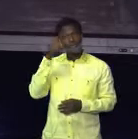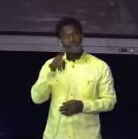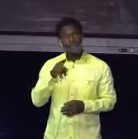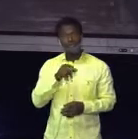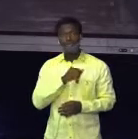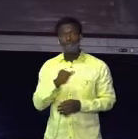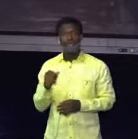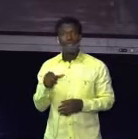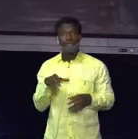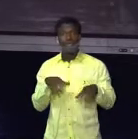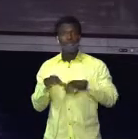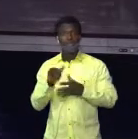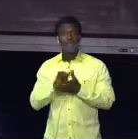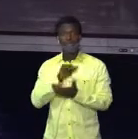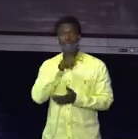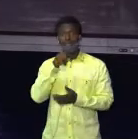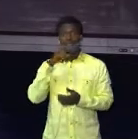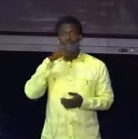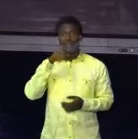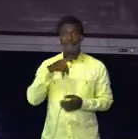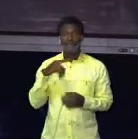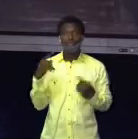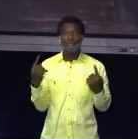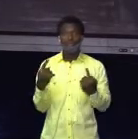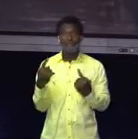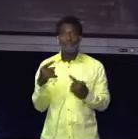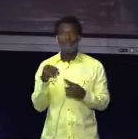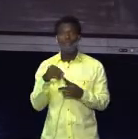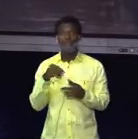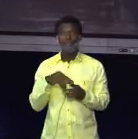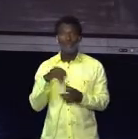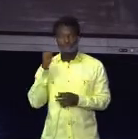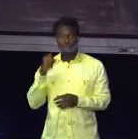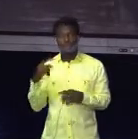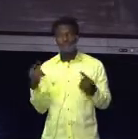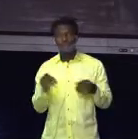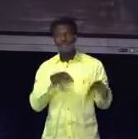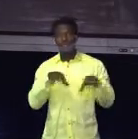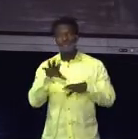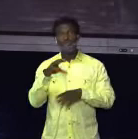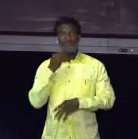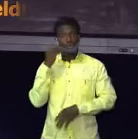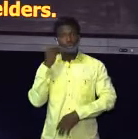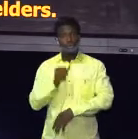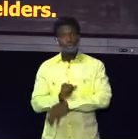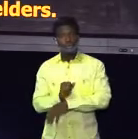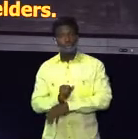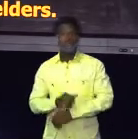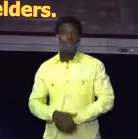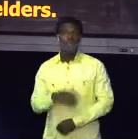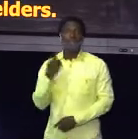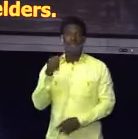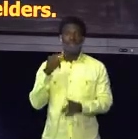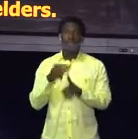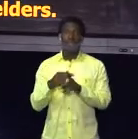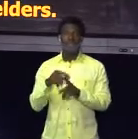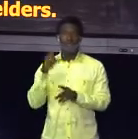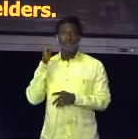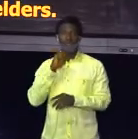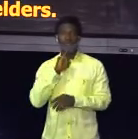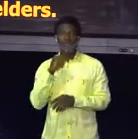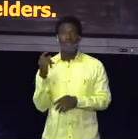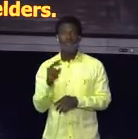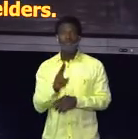is a duty that you must always, or you should always do your assignment. The